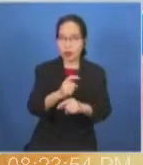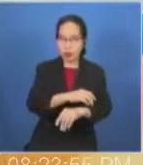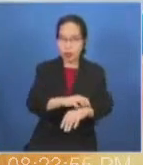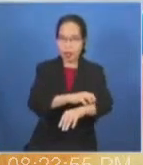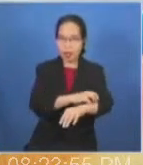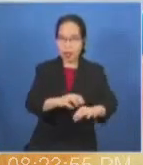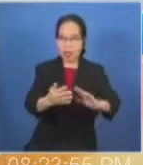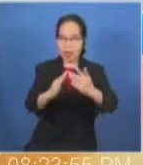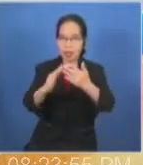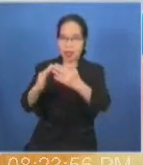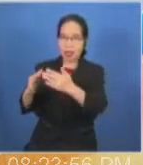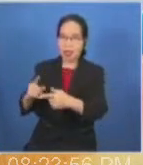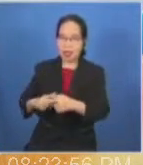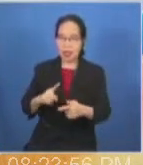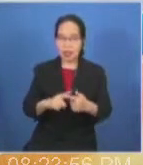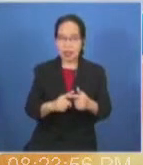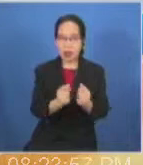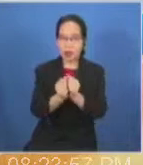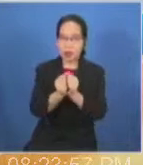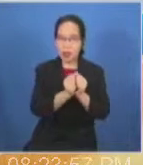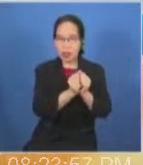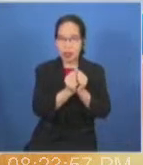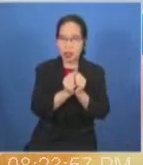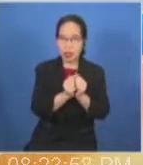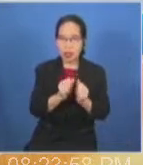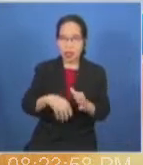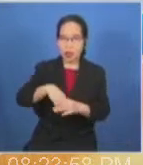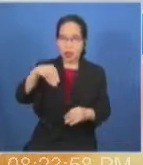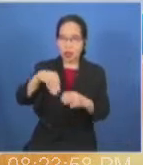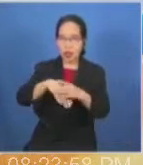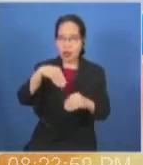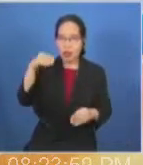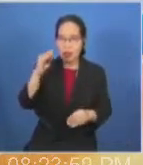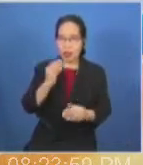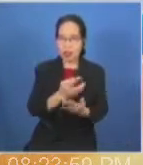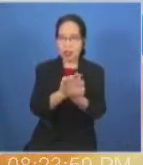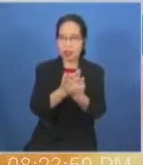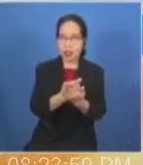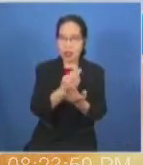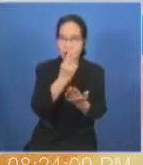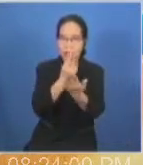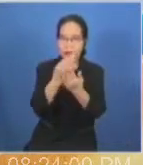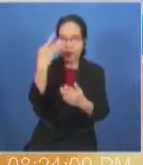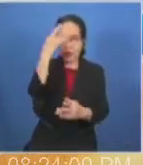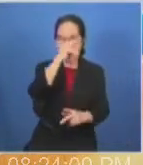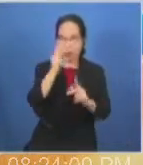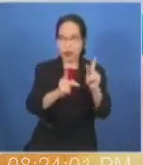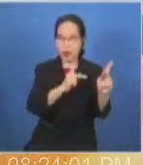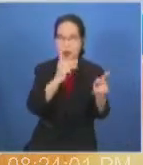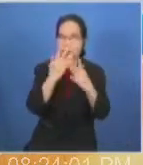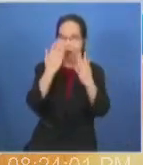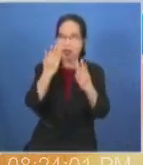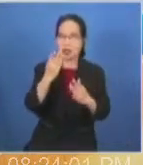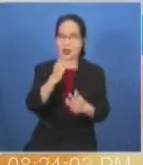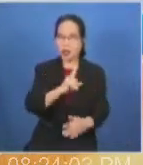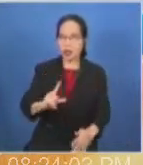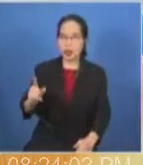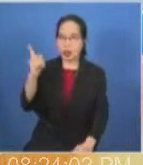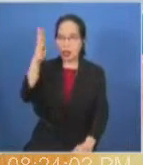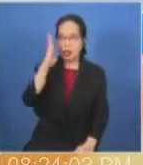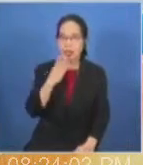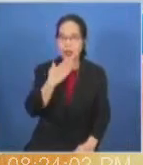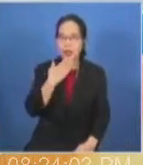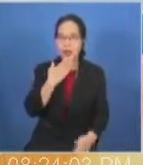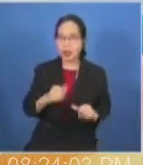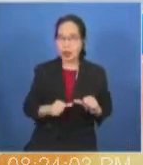us through our virtual audience, and those who are outside to reach out to our fellow men.